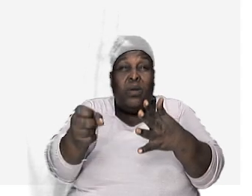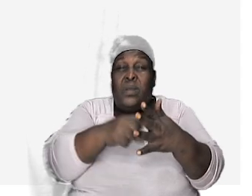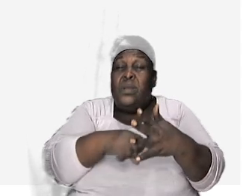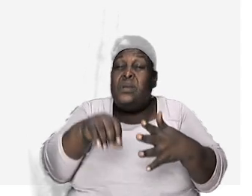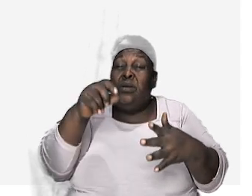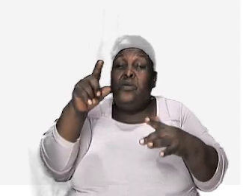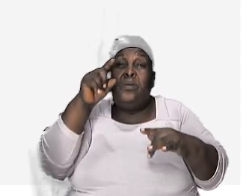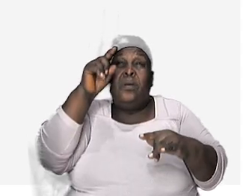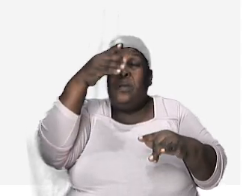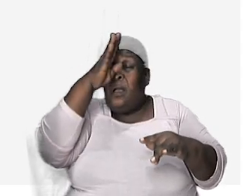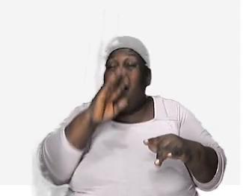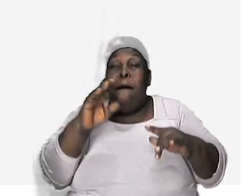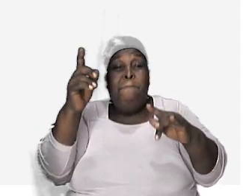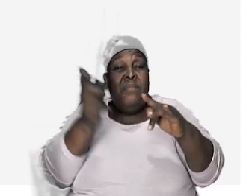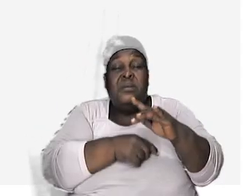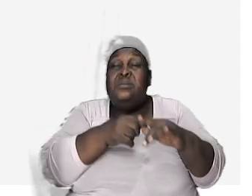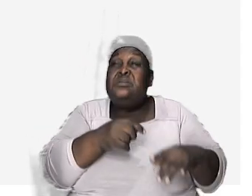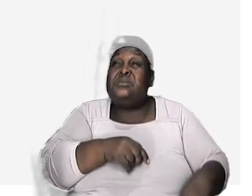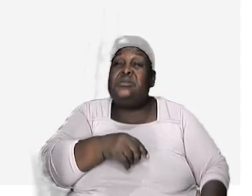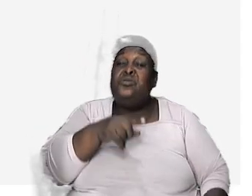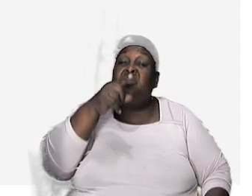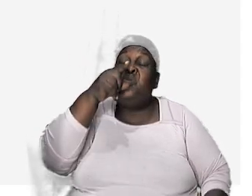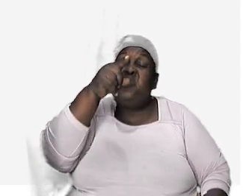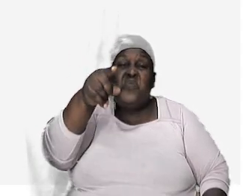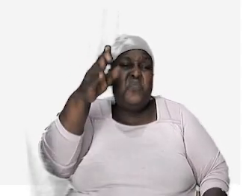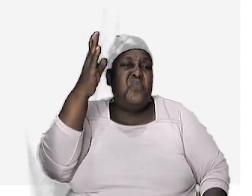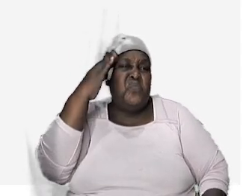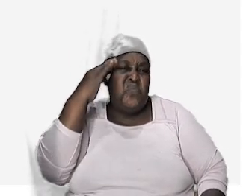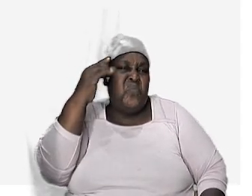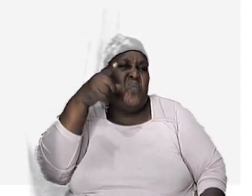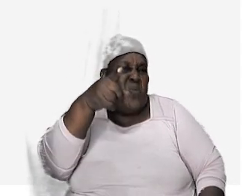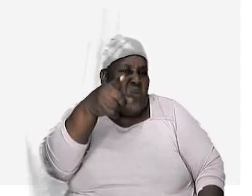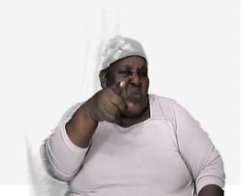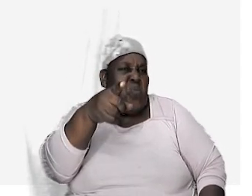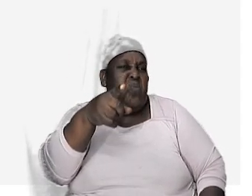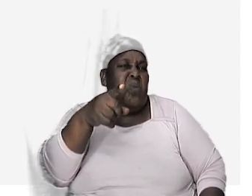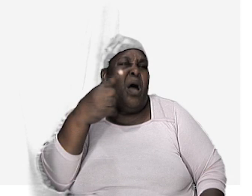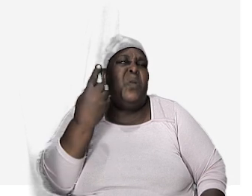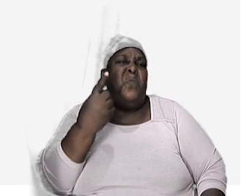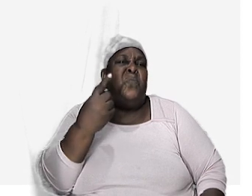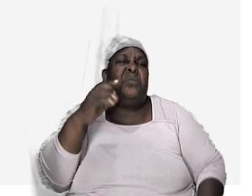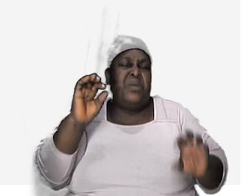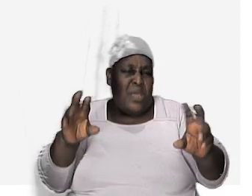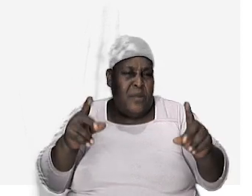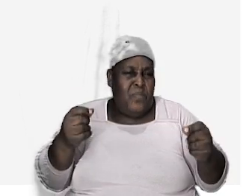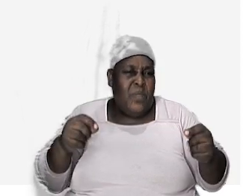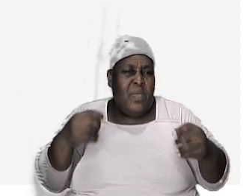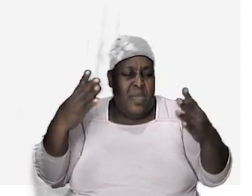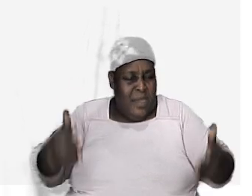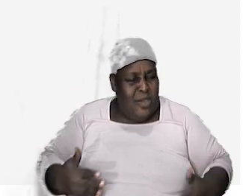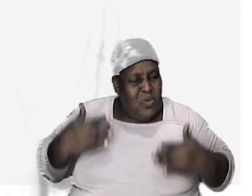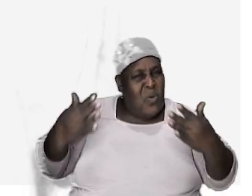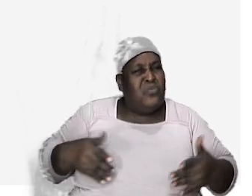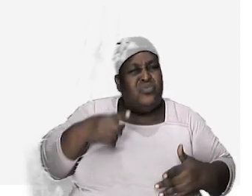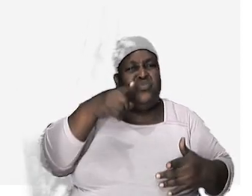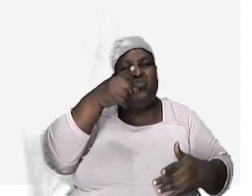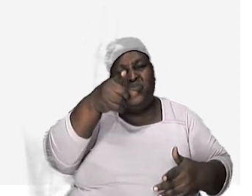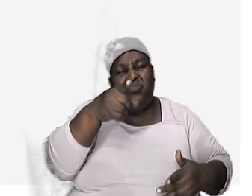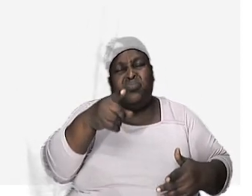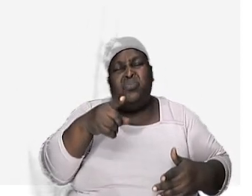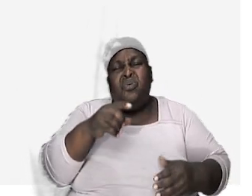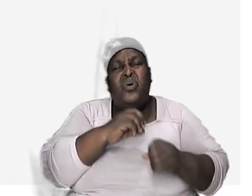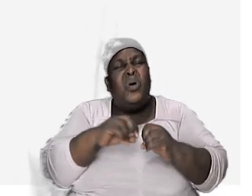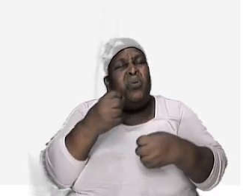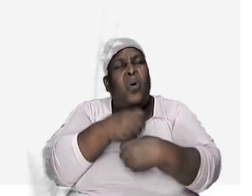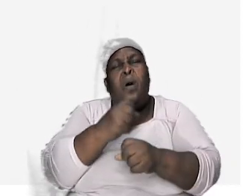thing that you do and that only you alone can do. Amen. I would encourage you, don't let anything or anyone or